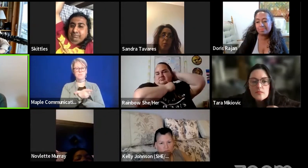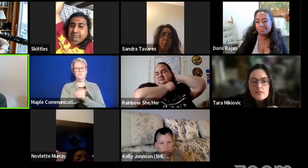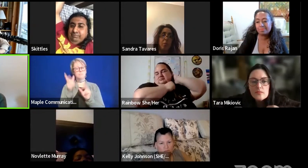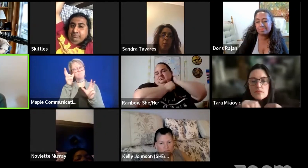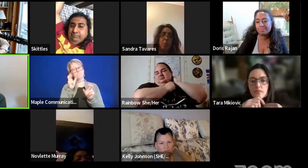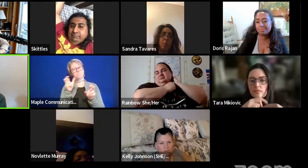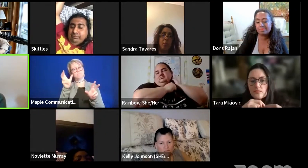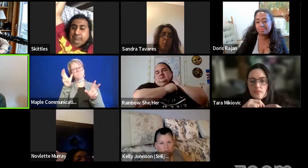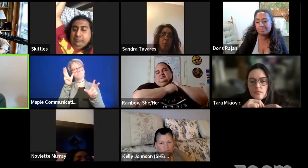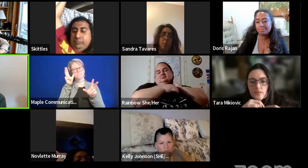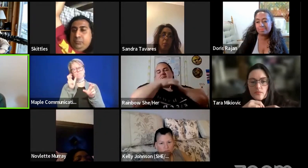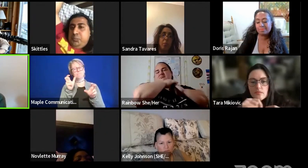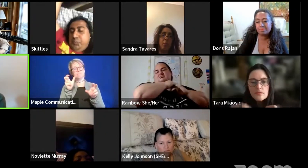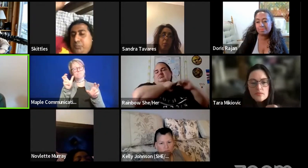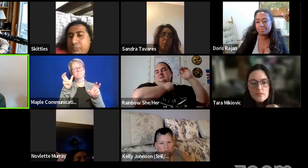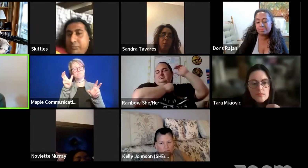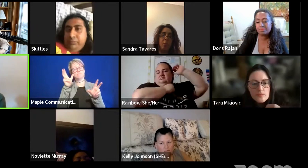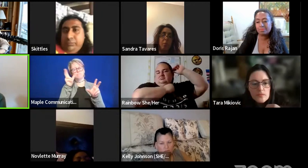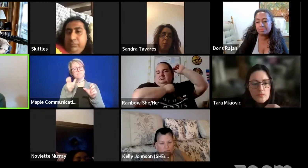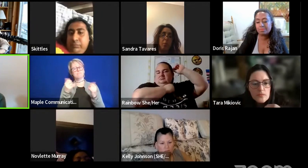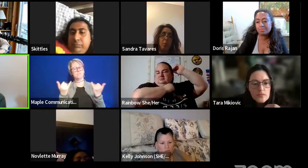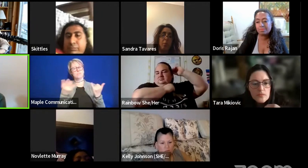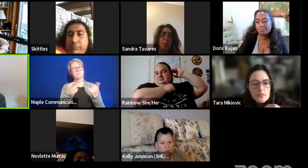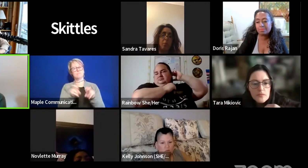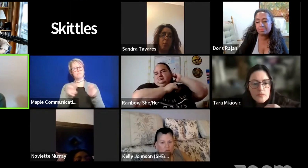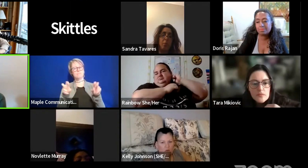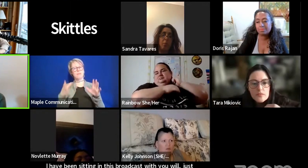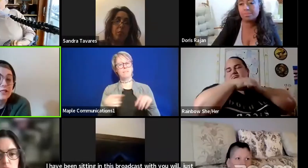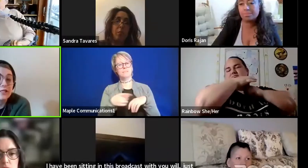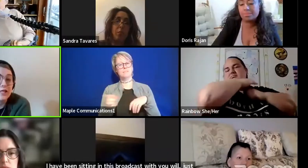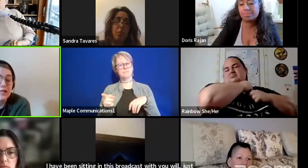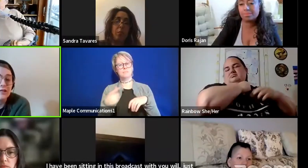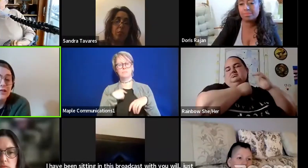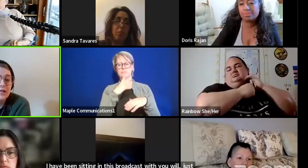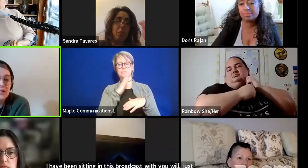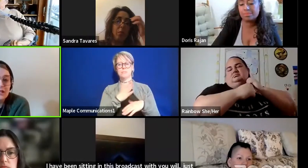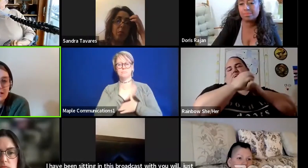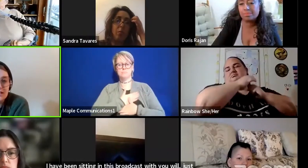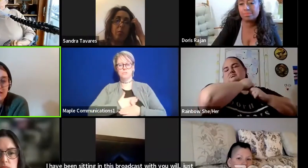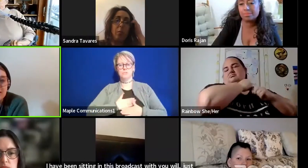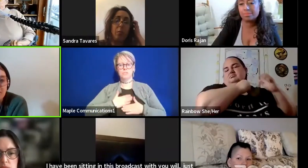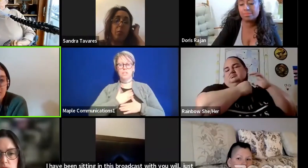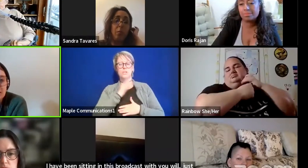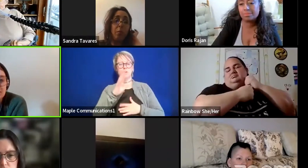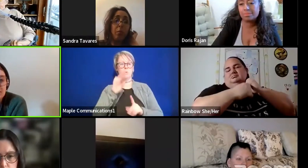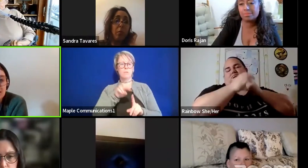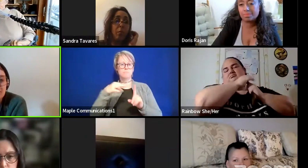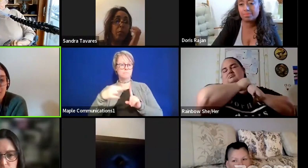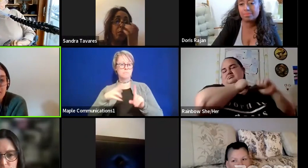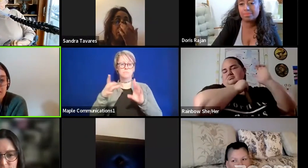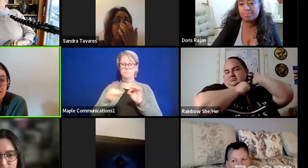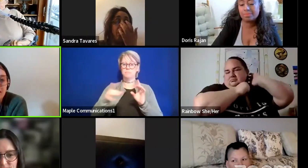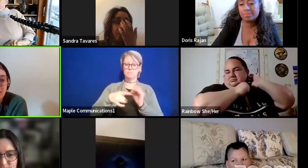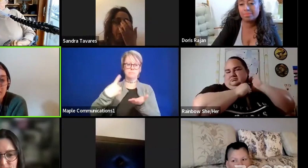to everything that today's panelists have had to say and really appreciating the insights and conversations